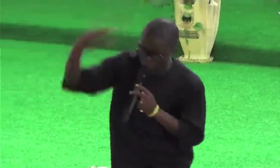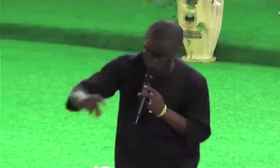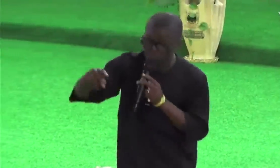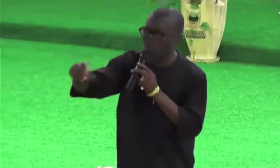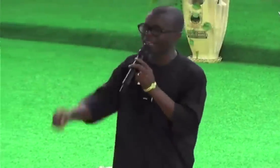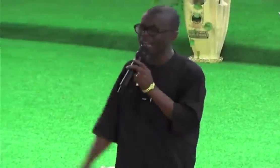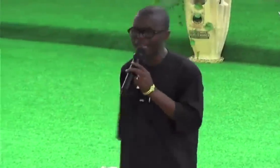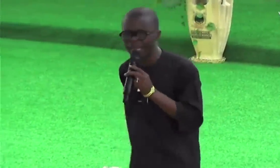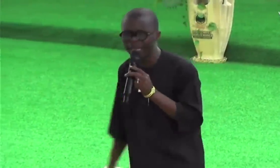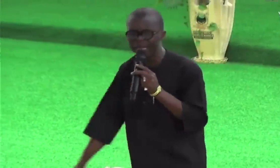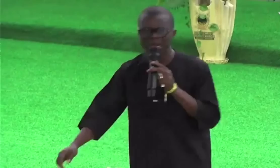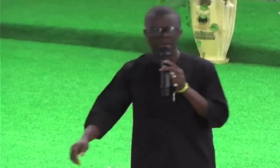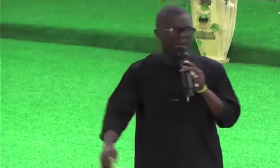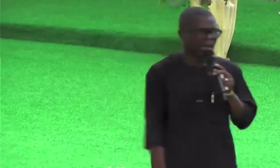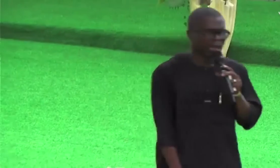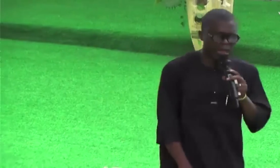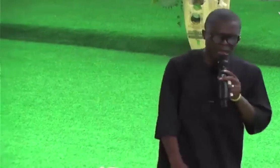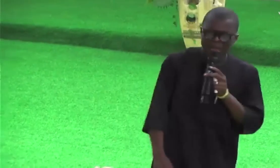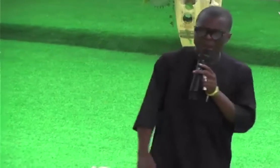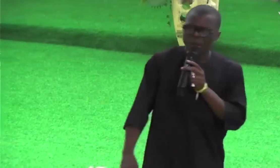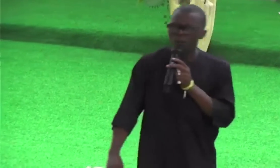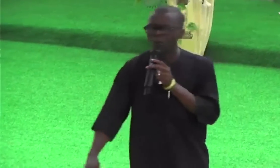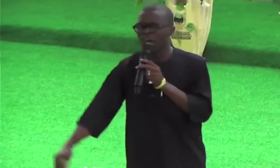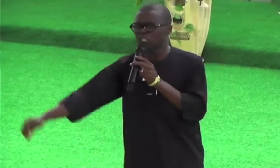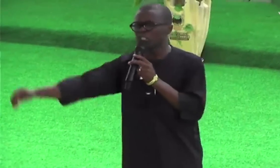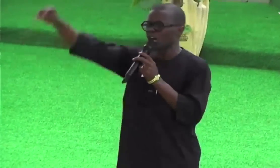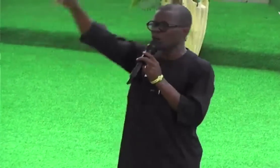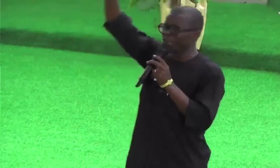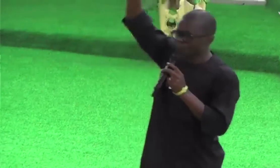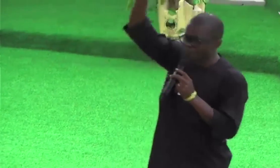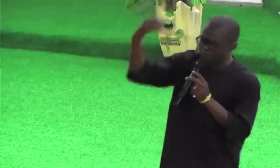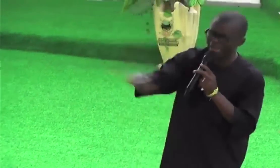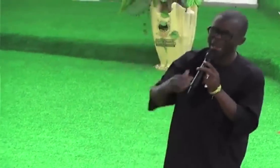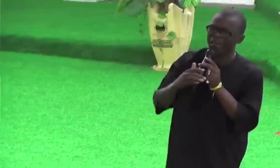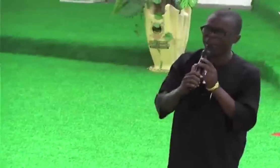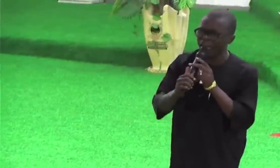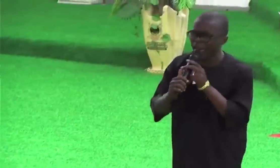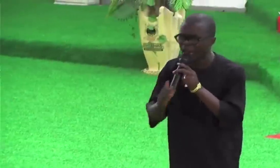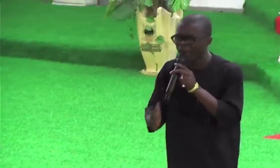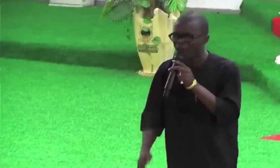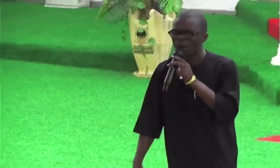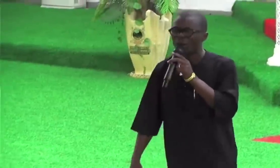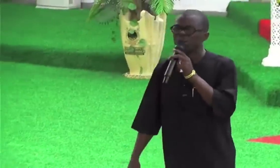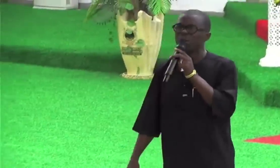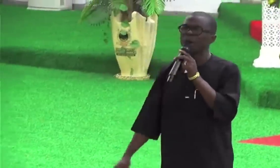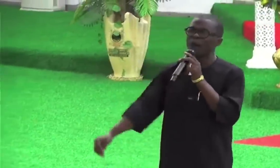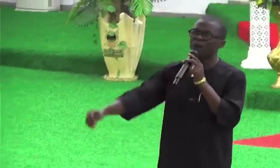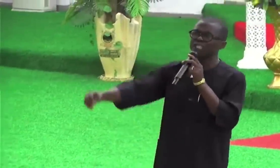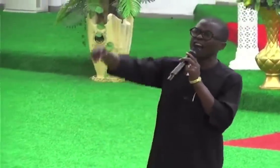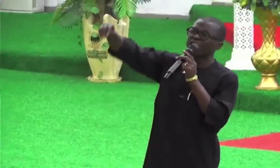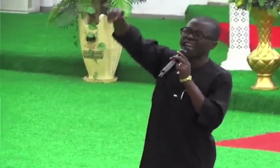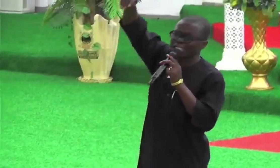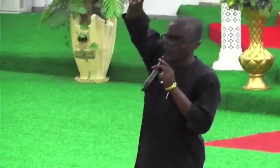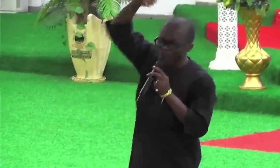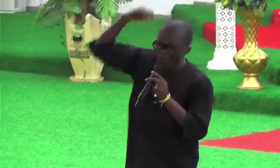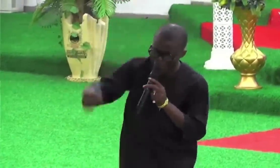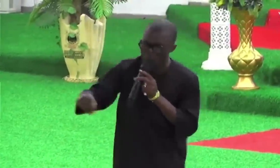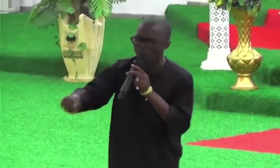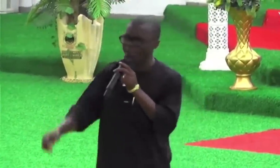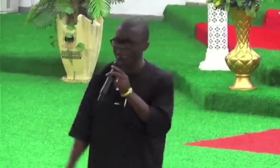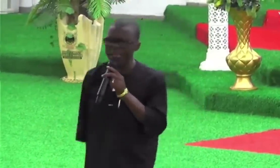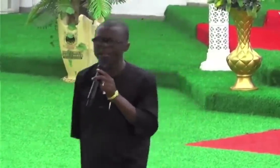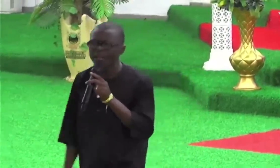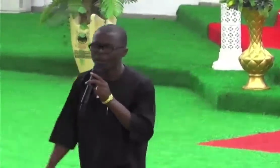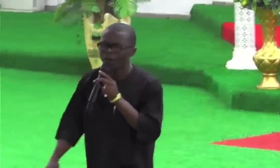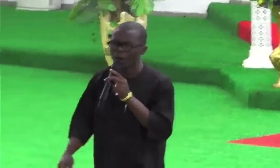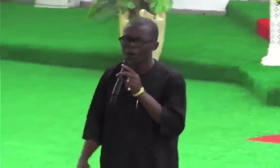ti sonu nu aye yi. Every goodness that is lost in your life. Mo soro lori pepe laaro yi. And pronounce on this altar this morning. Gbogbo ti ota ti gba lowo